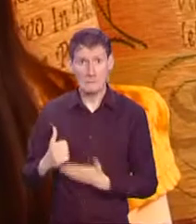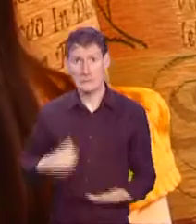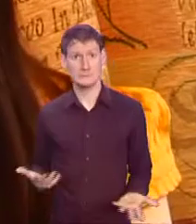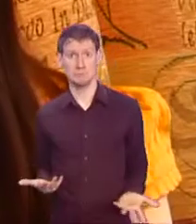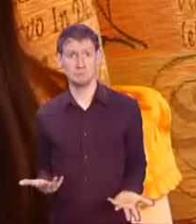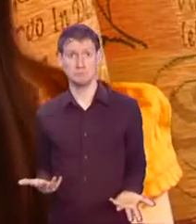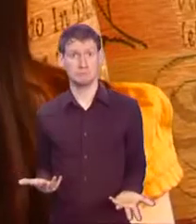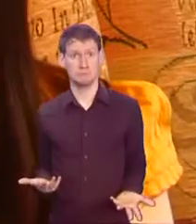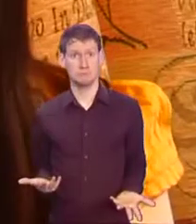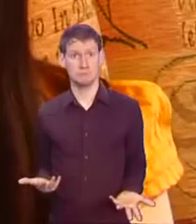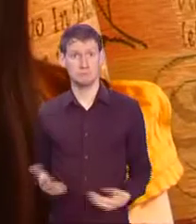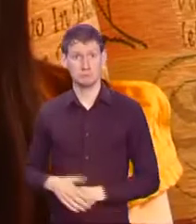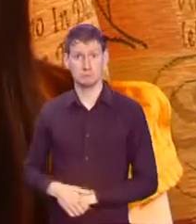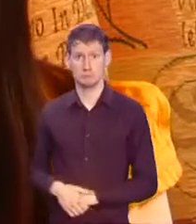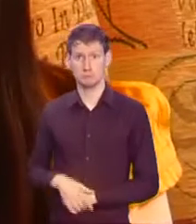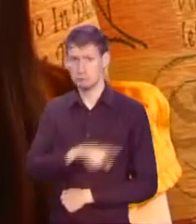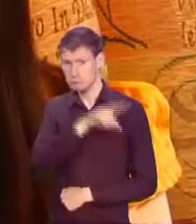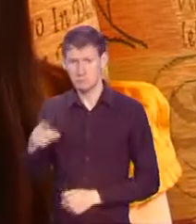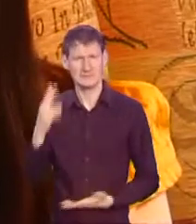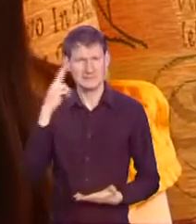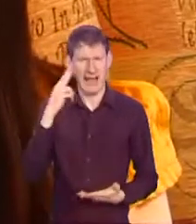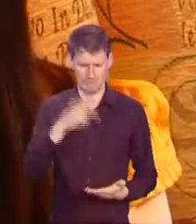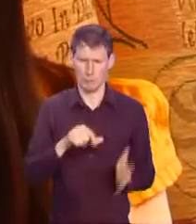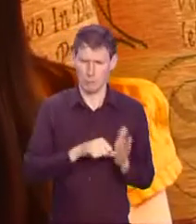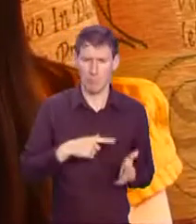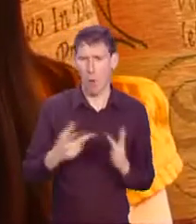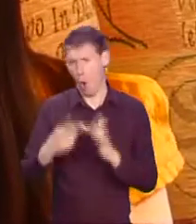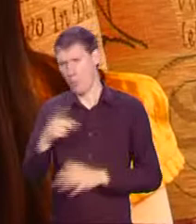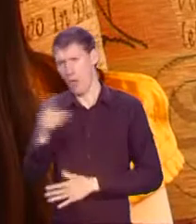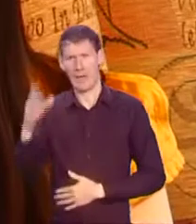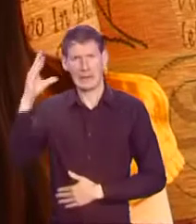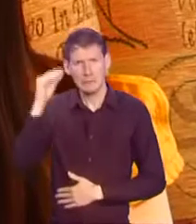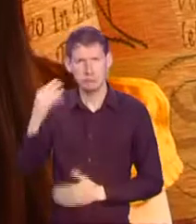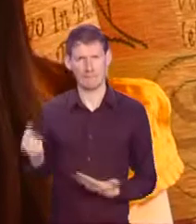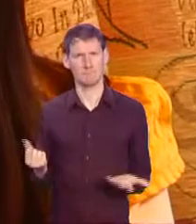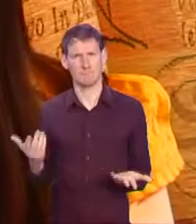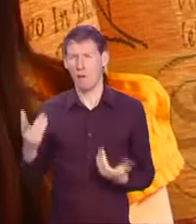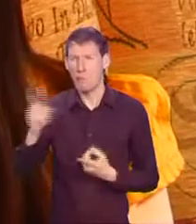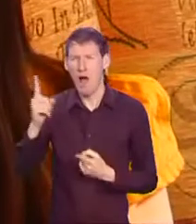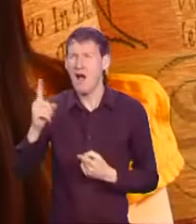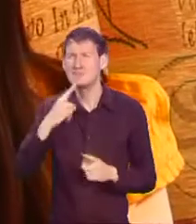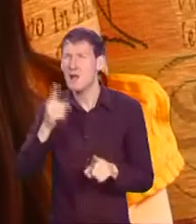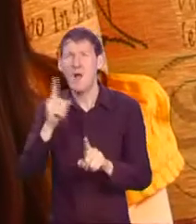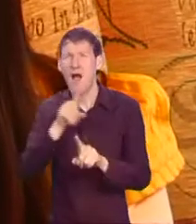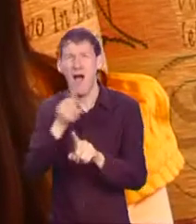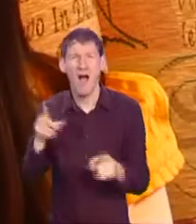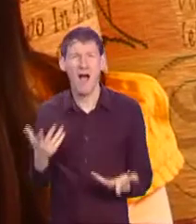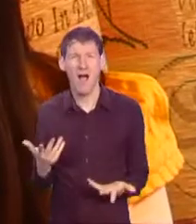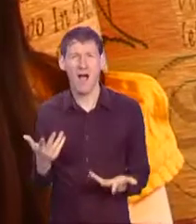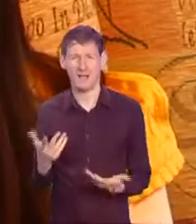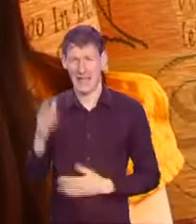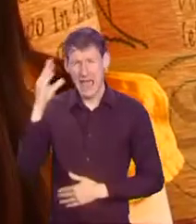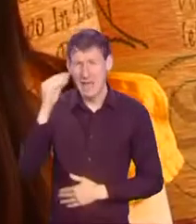needs. It's not just people who are deaf like me that struggle to understand. Sometimes people with a